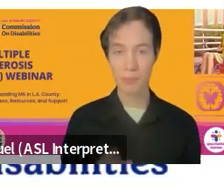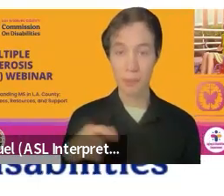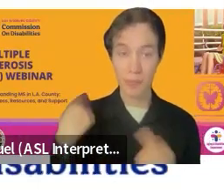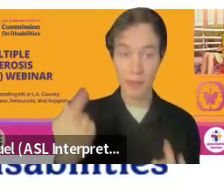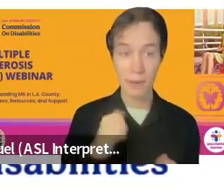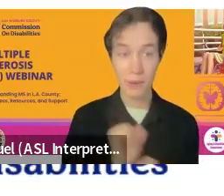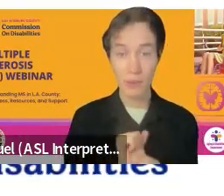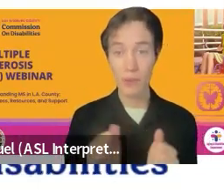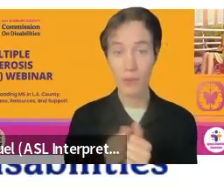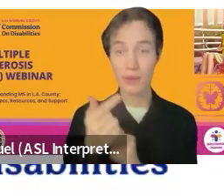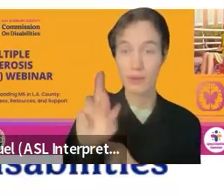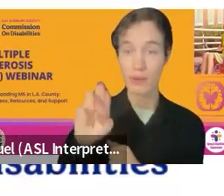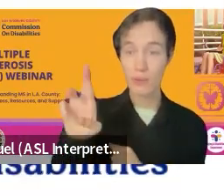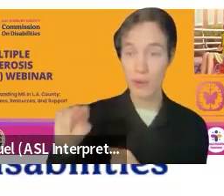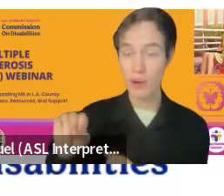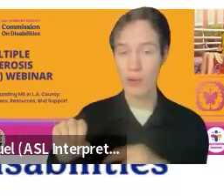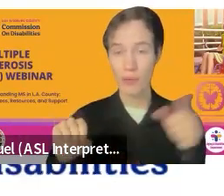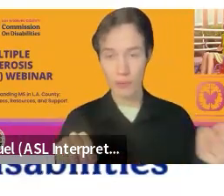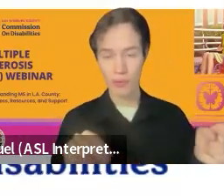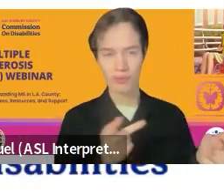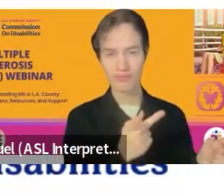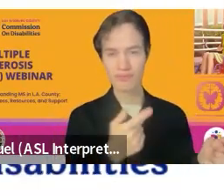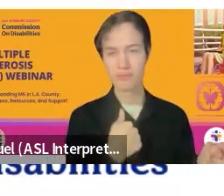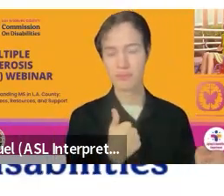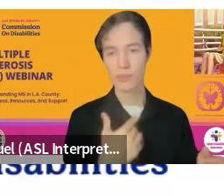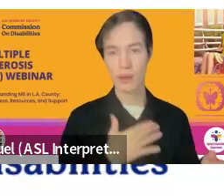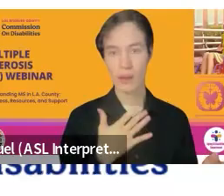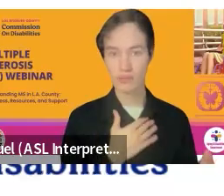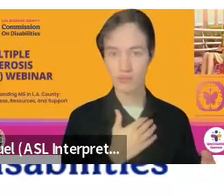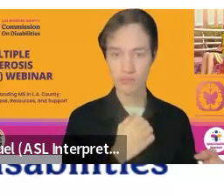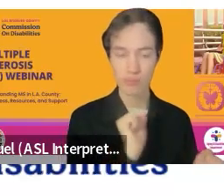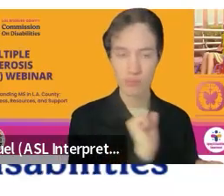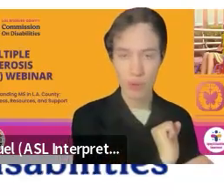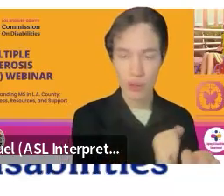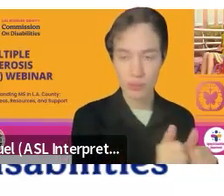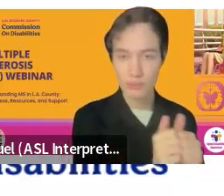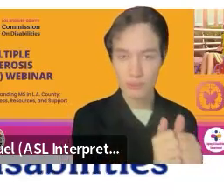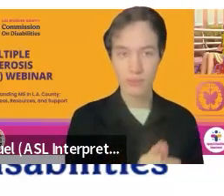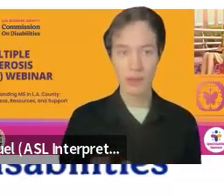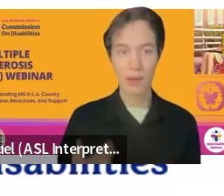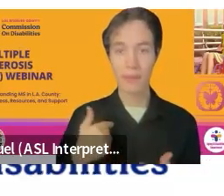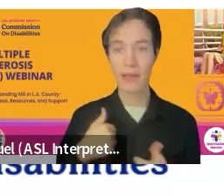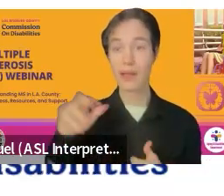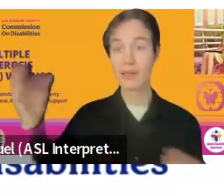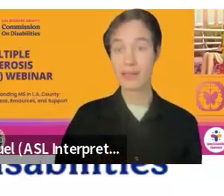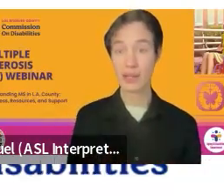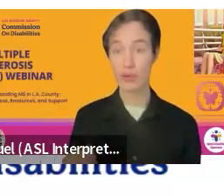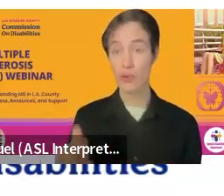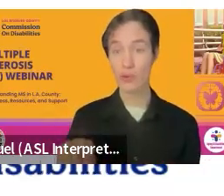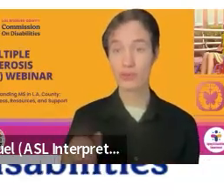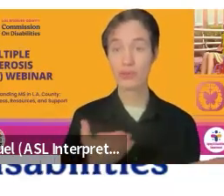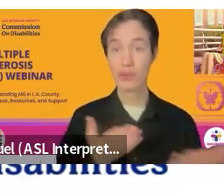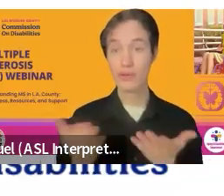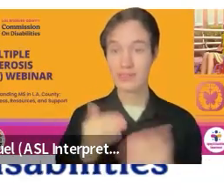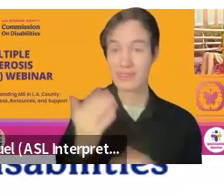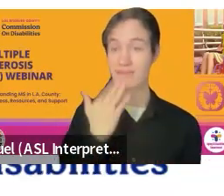Dr. Guerrero. I am Shannon Triplett, peer mentor supervisor for neural services and diabetes and